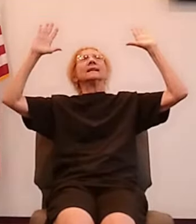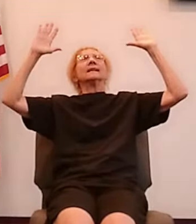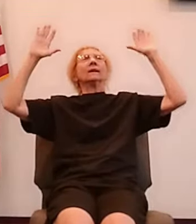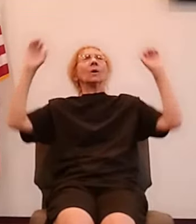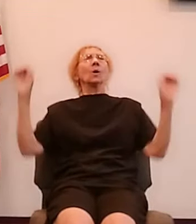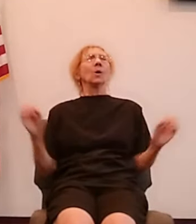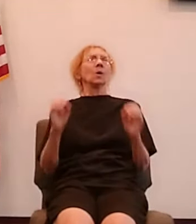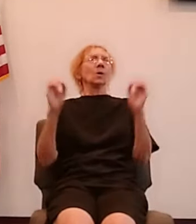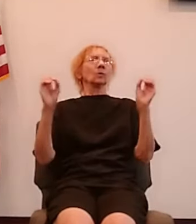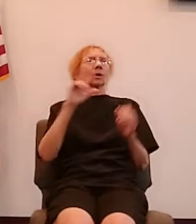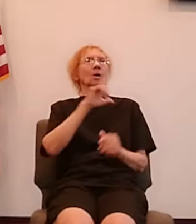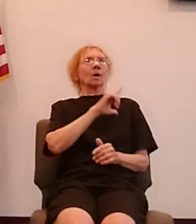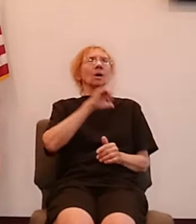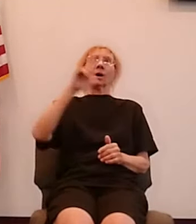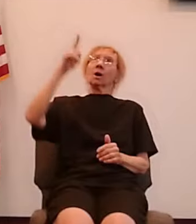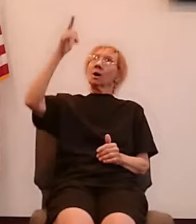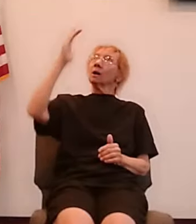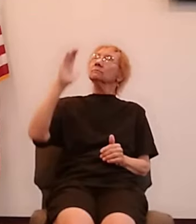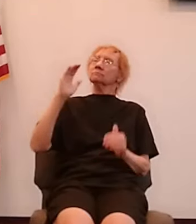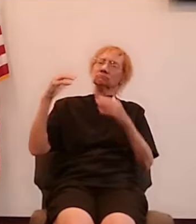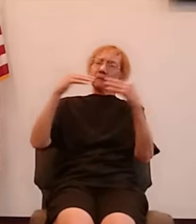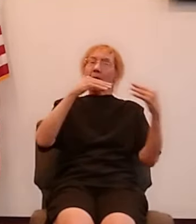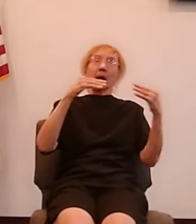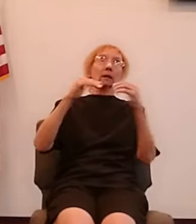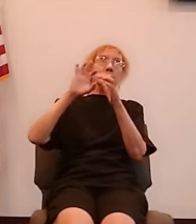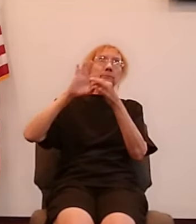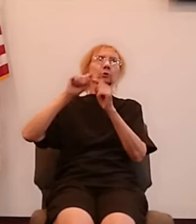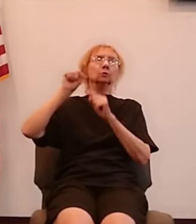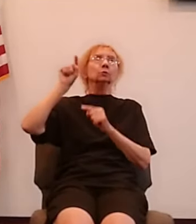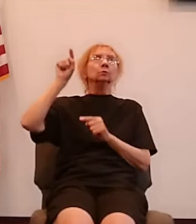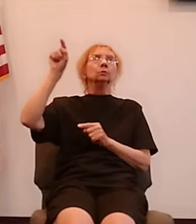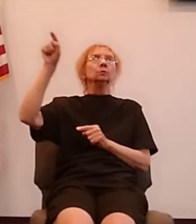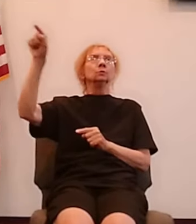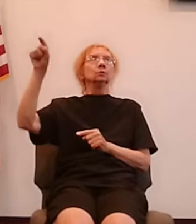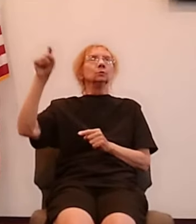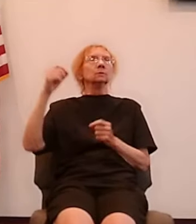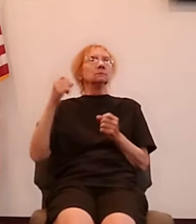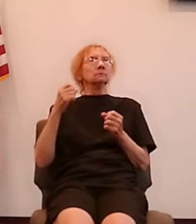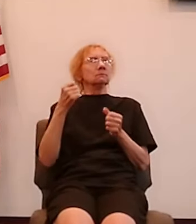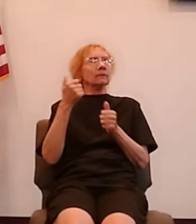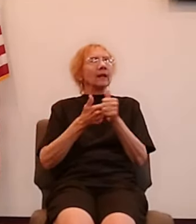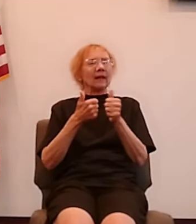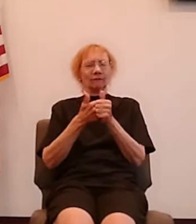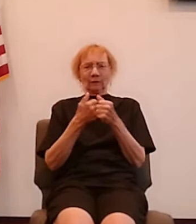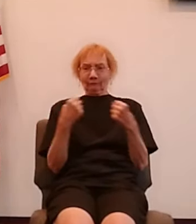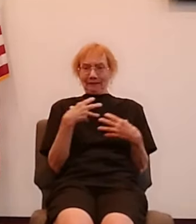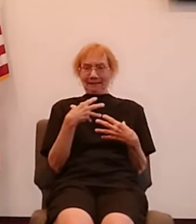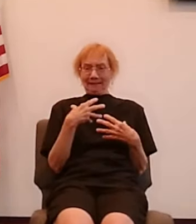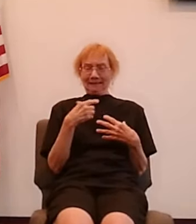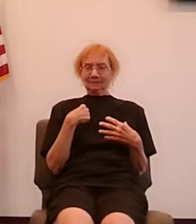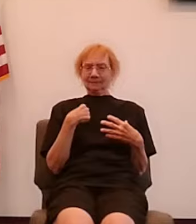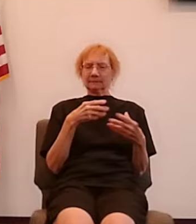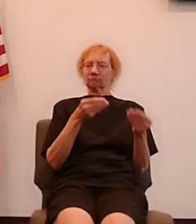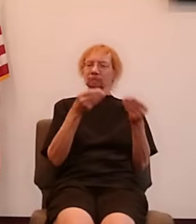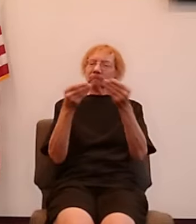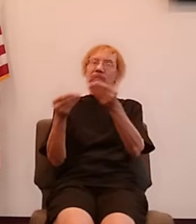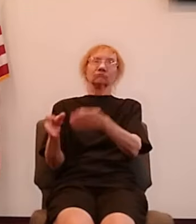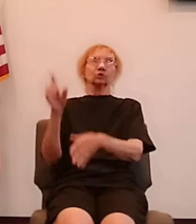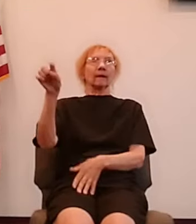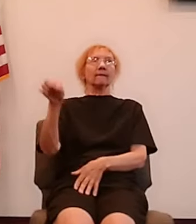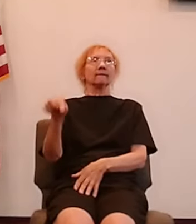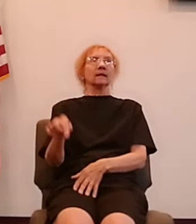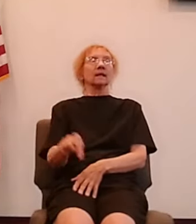the battle belongs to you, and every fear I lay at your feet. I'll sing